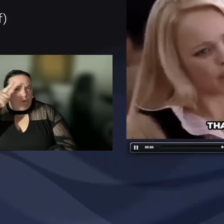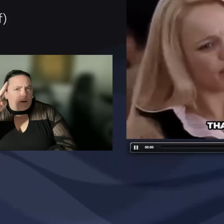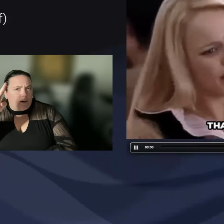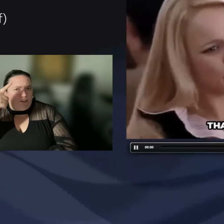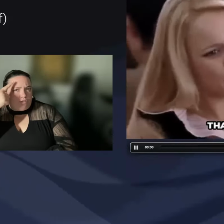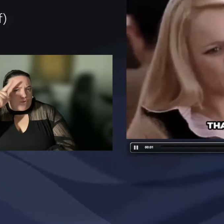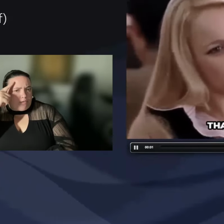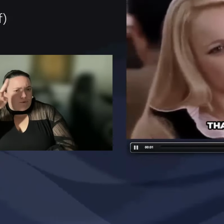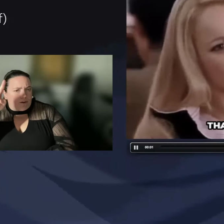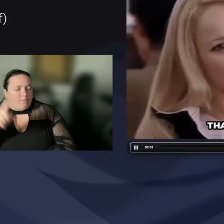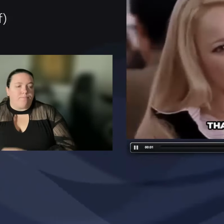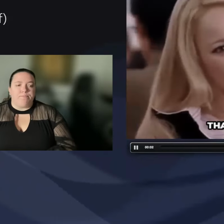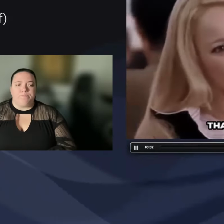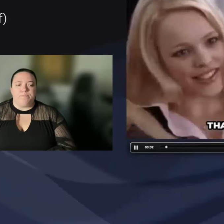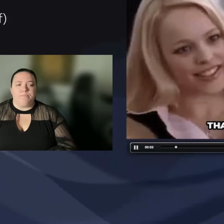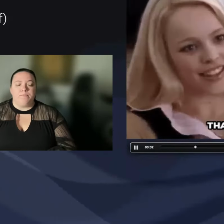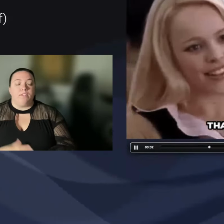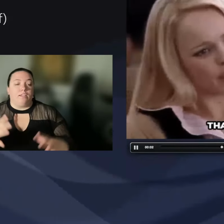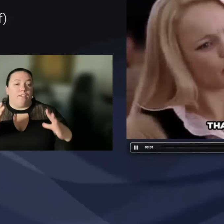What for is just 4.